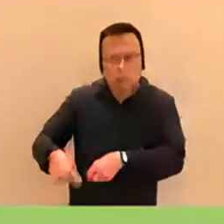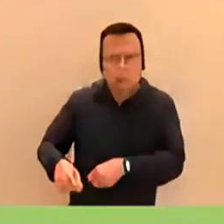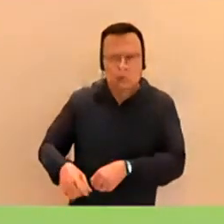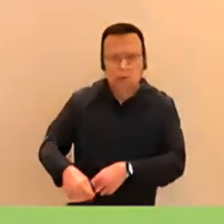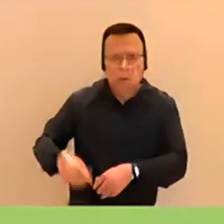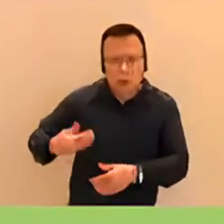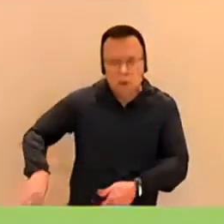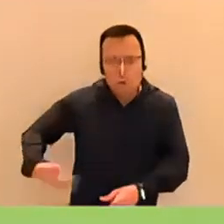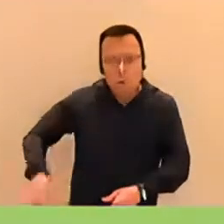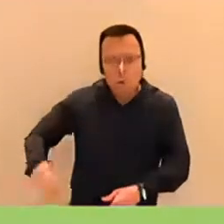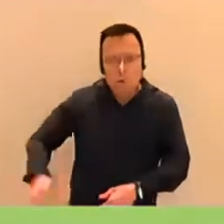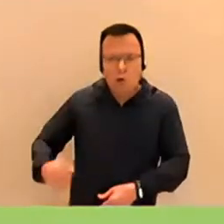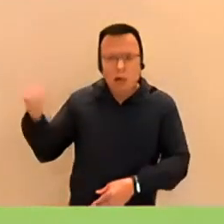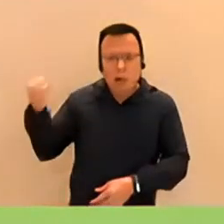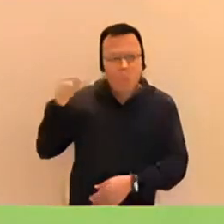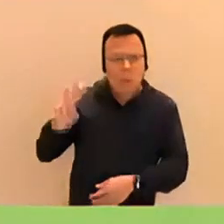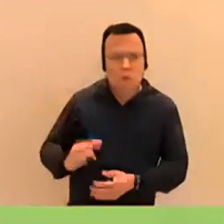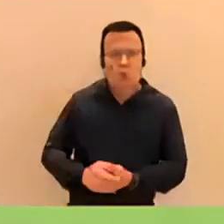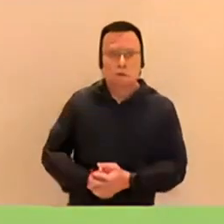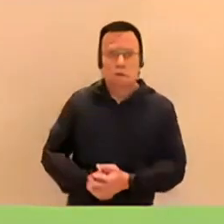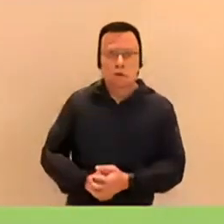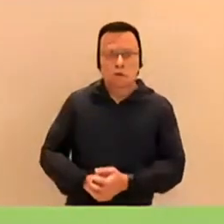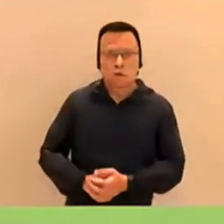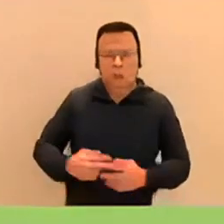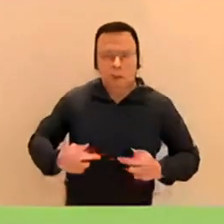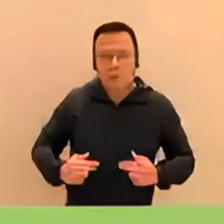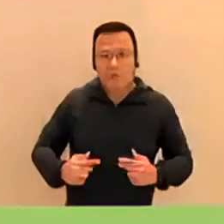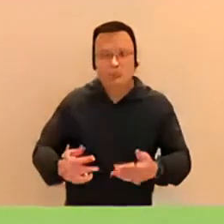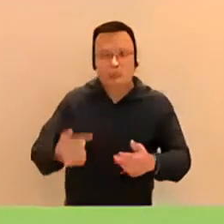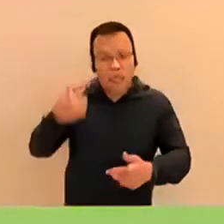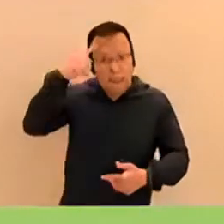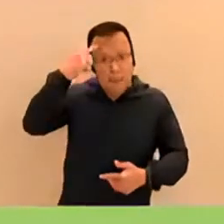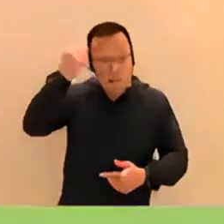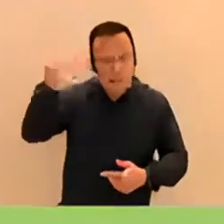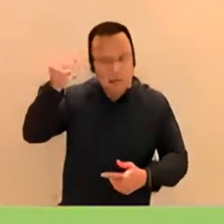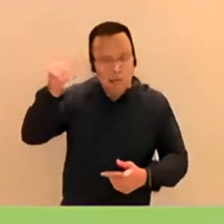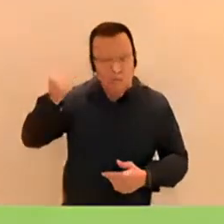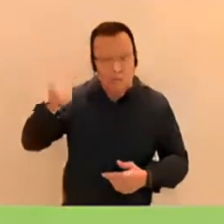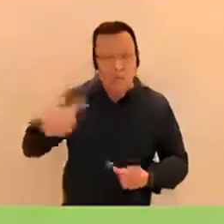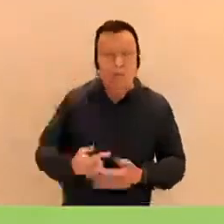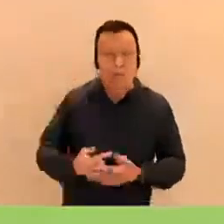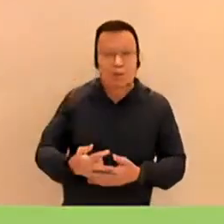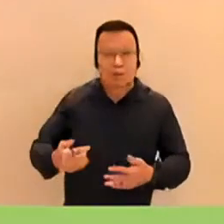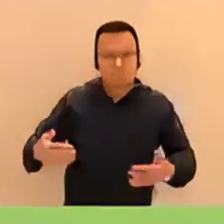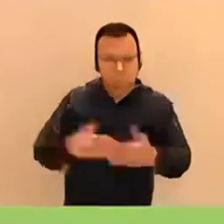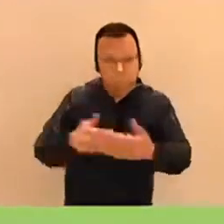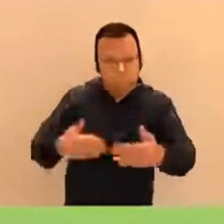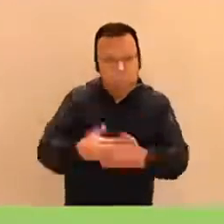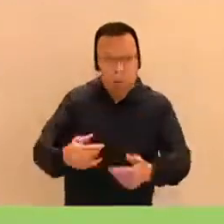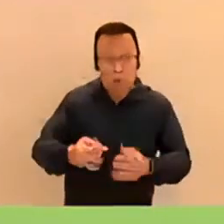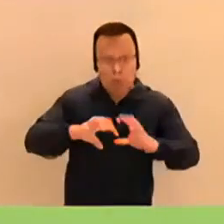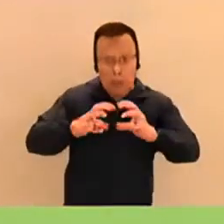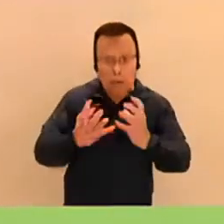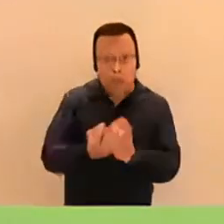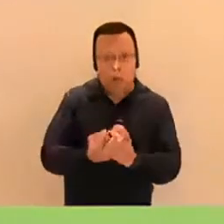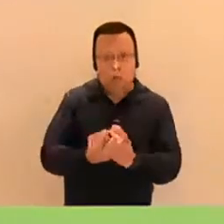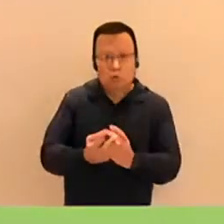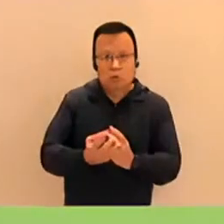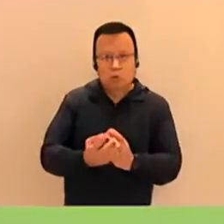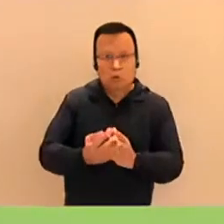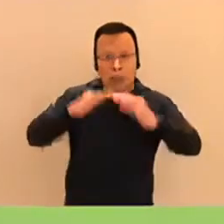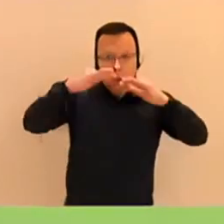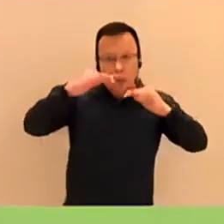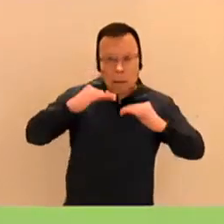Now, we will also develop smart mobility in our new communities to enable low-carbon commuting.